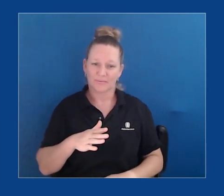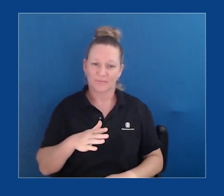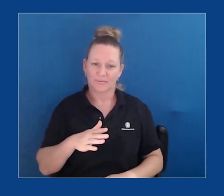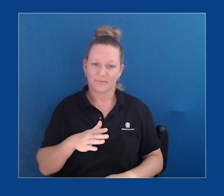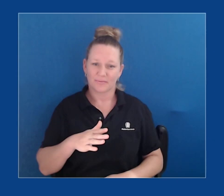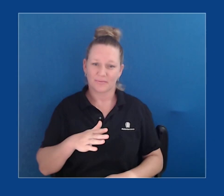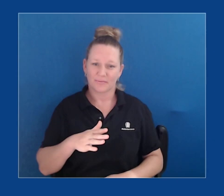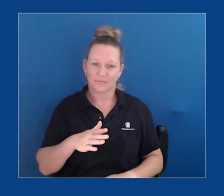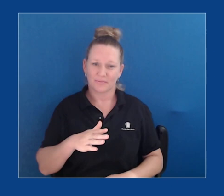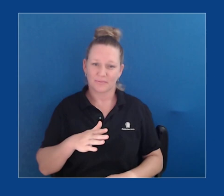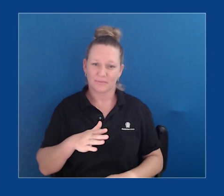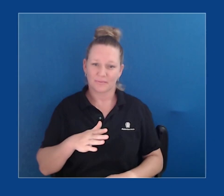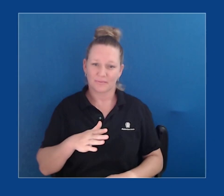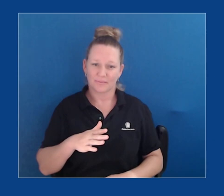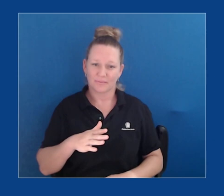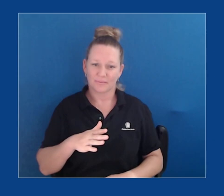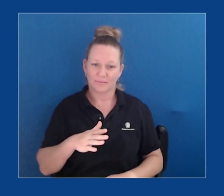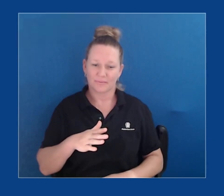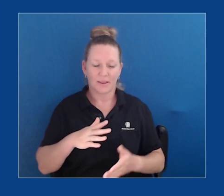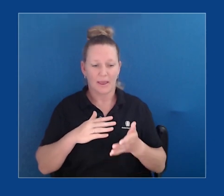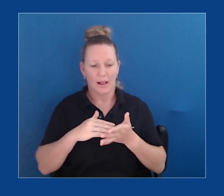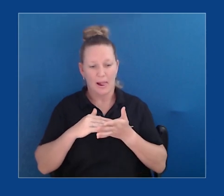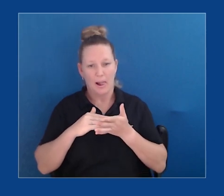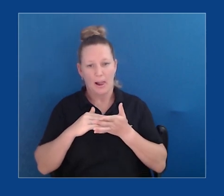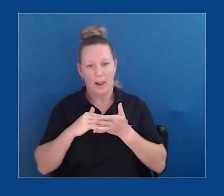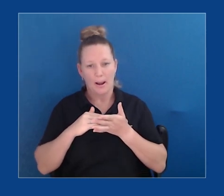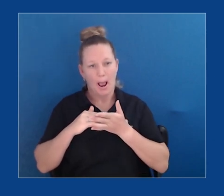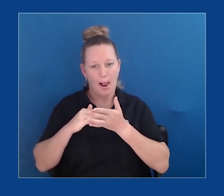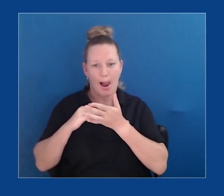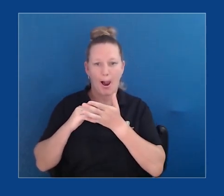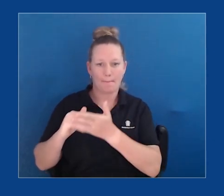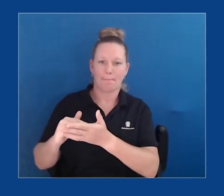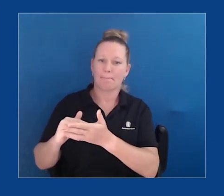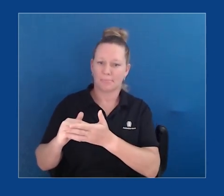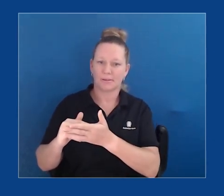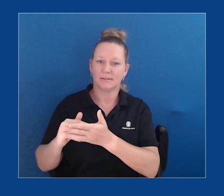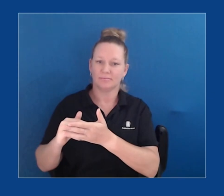my last generation, which is